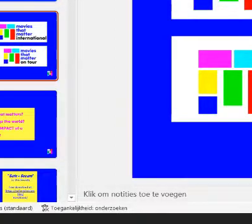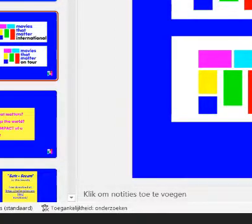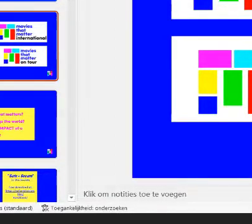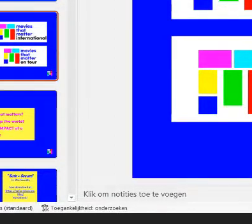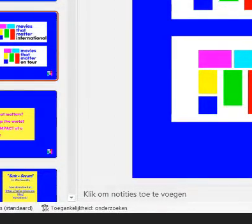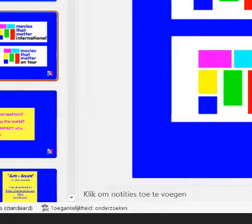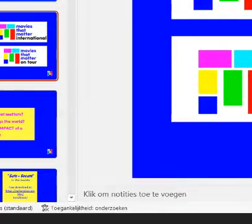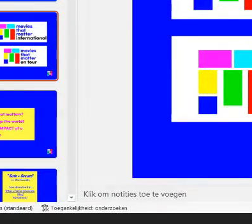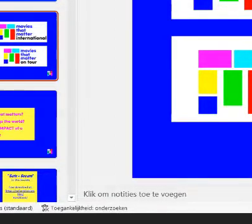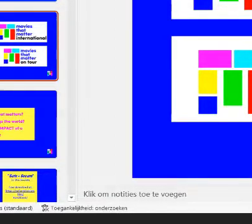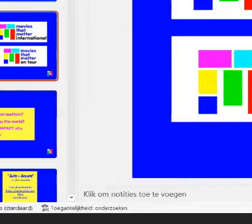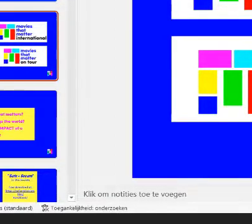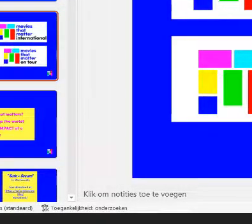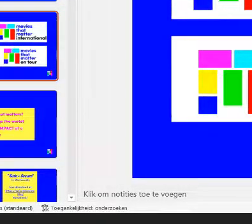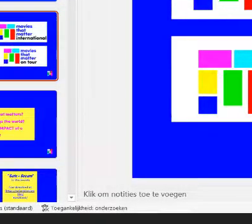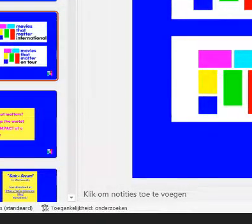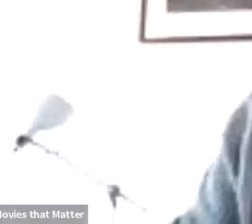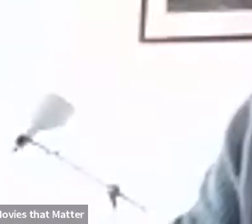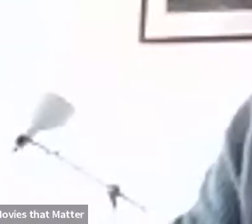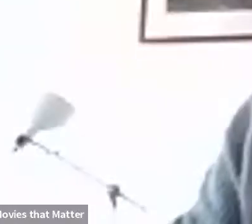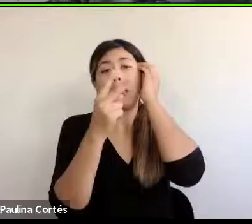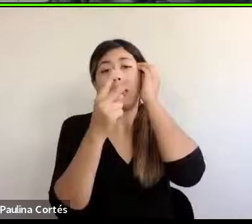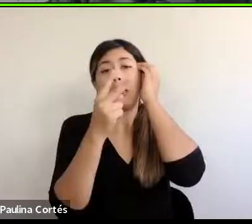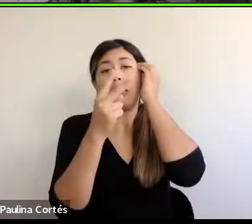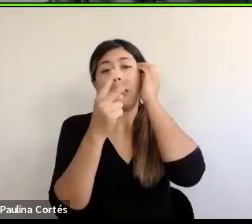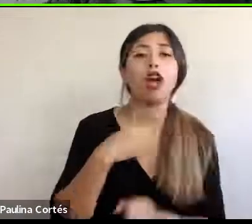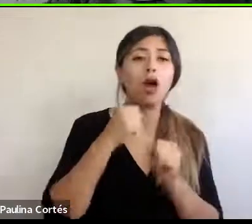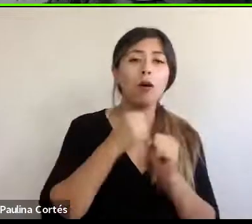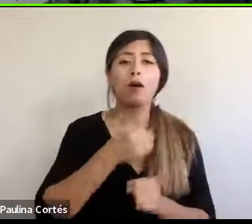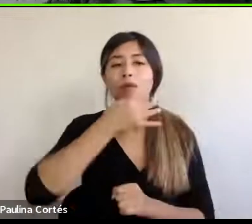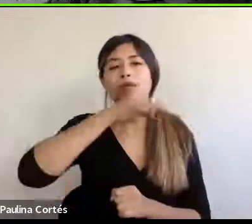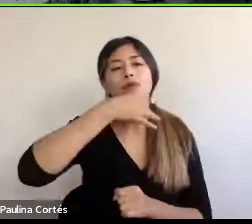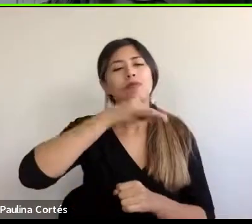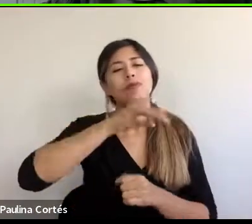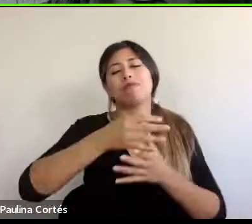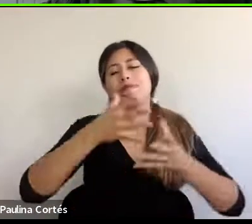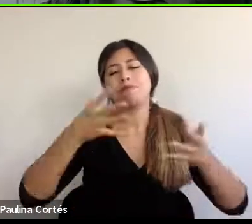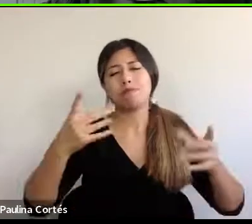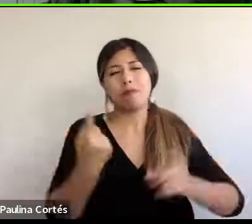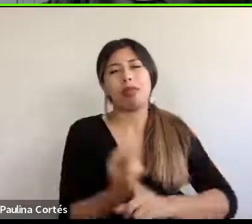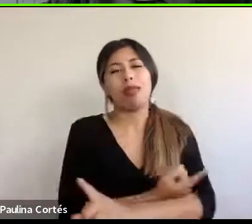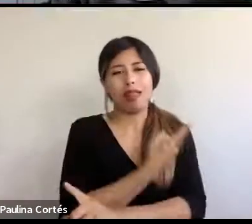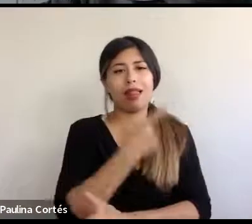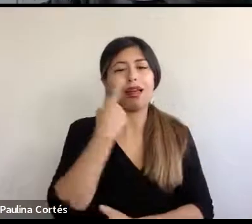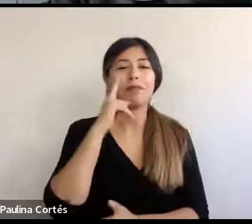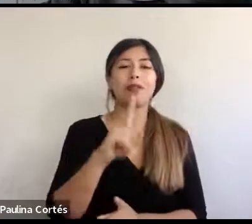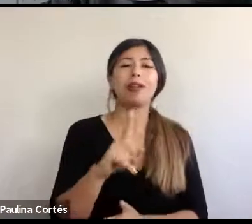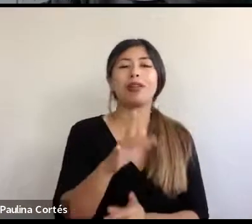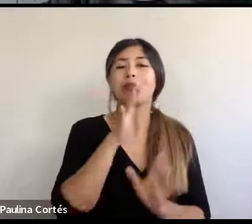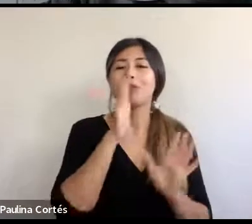I can talk way more about this. I will not, because I want Thomas to have the floor as well.